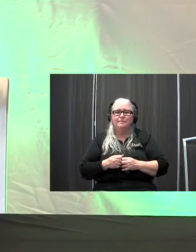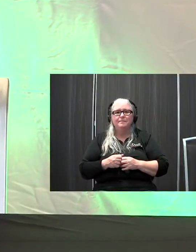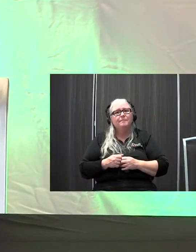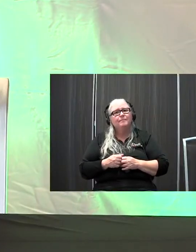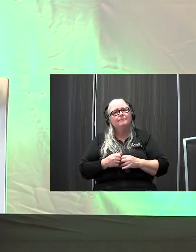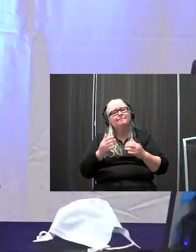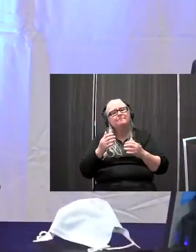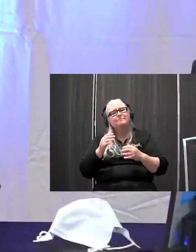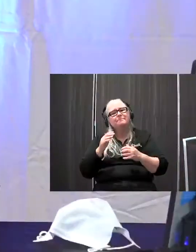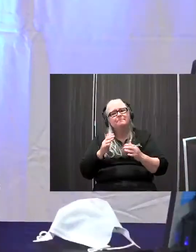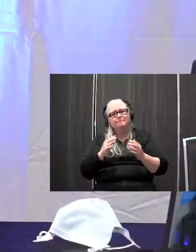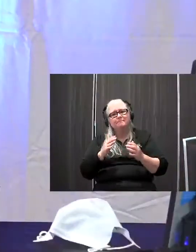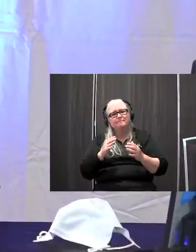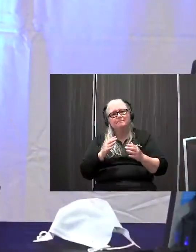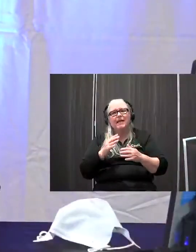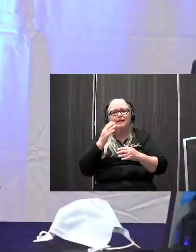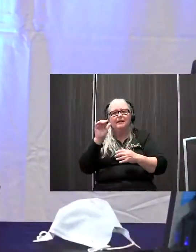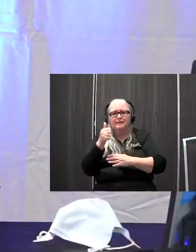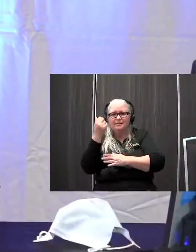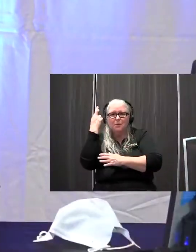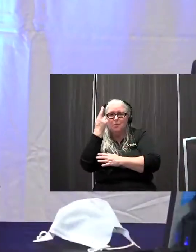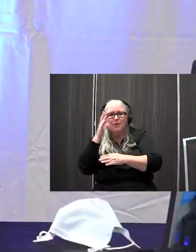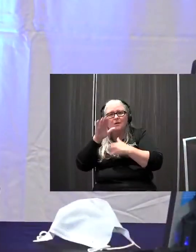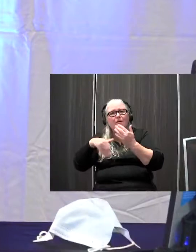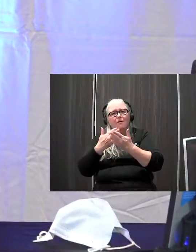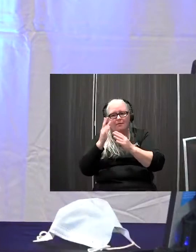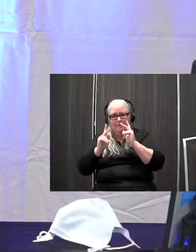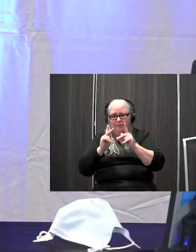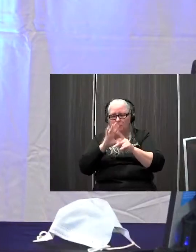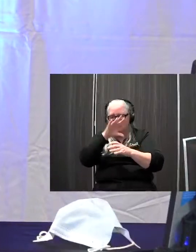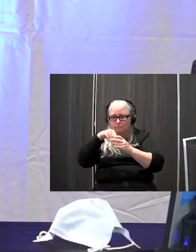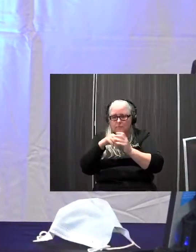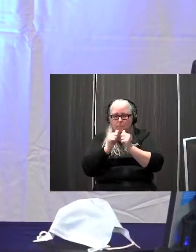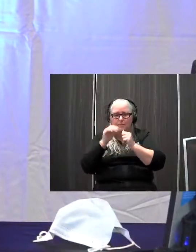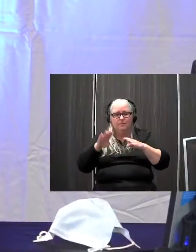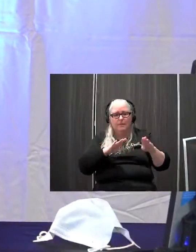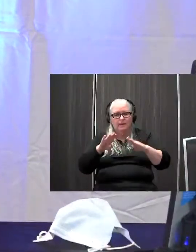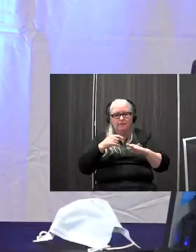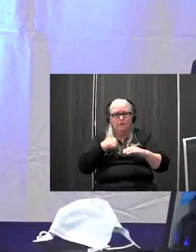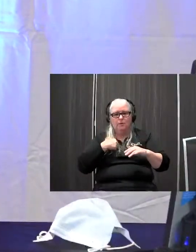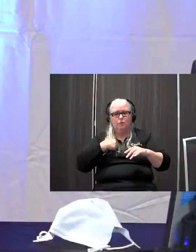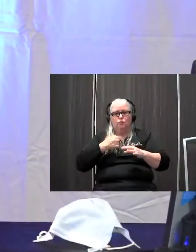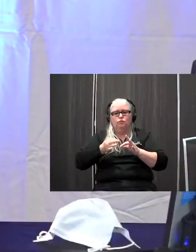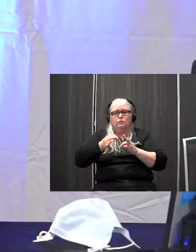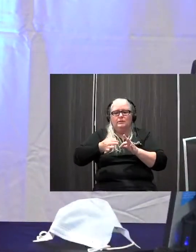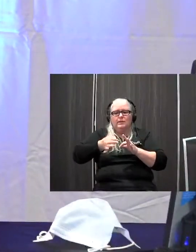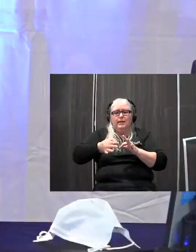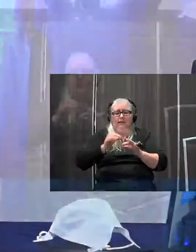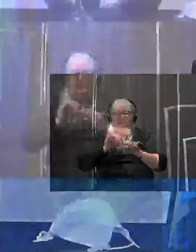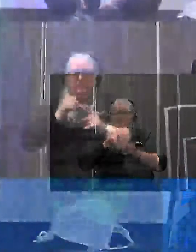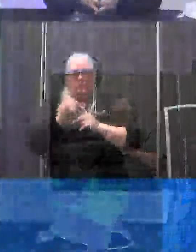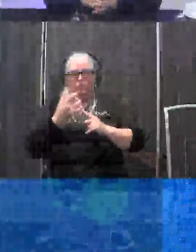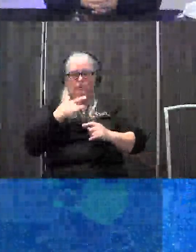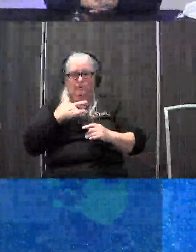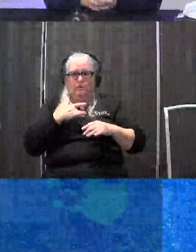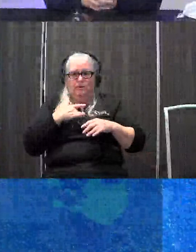Another reason that all people engage in behavior is to get out of situations or delay even situations that feel